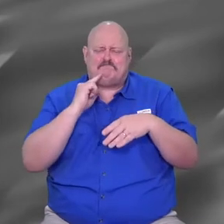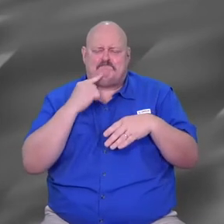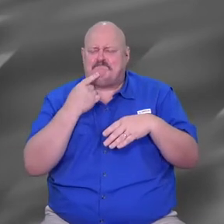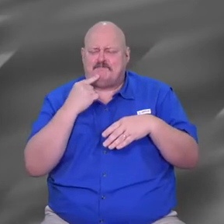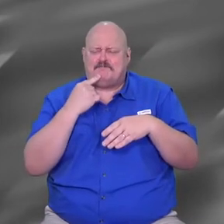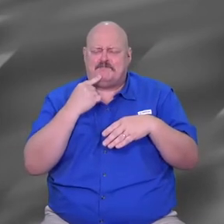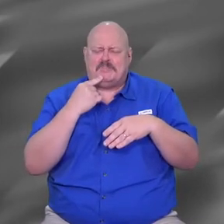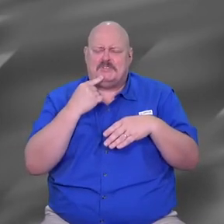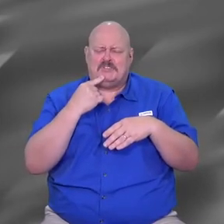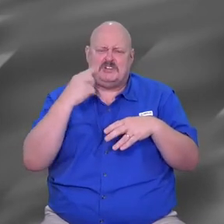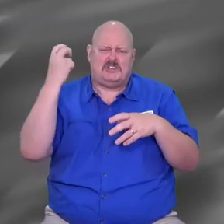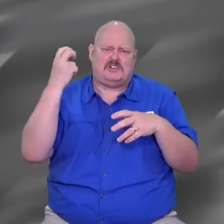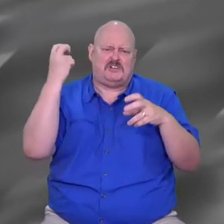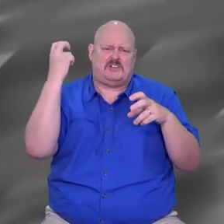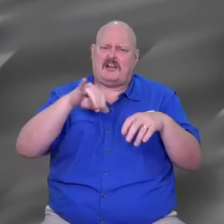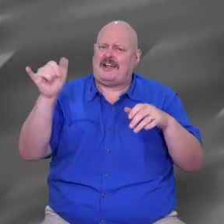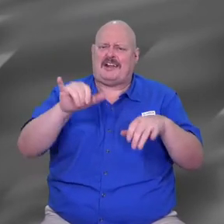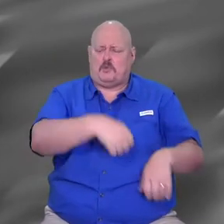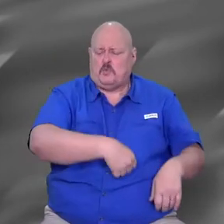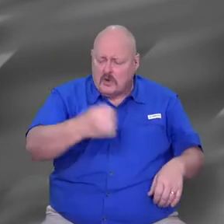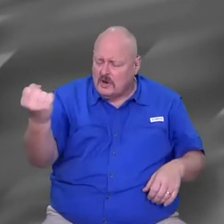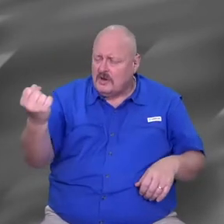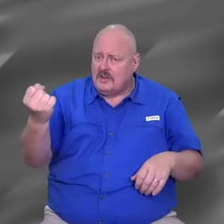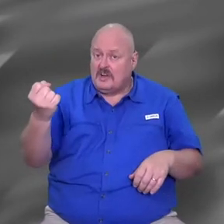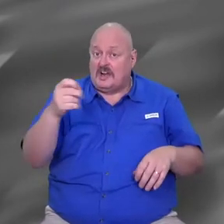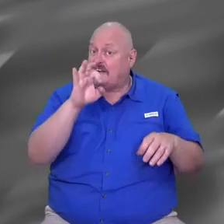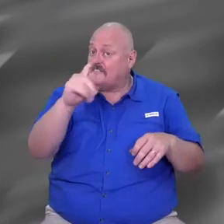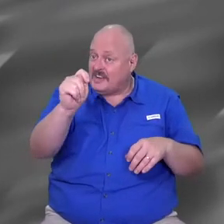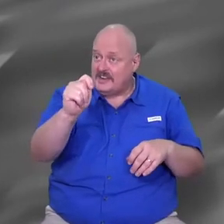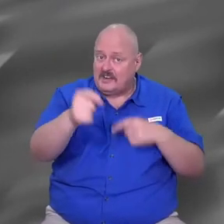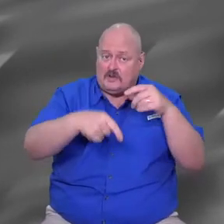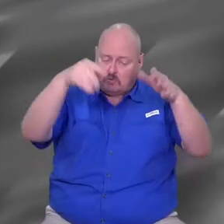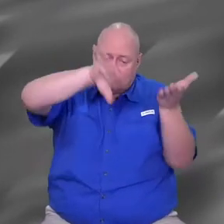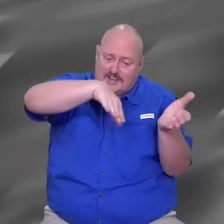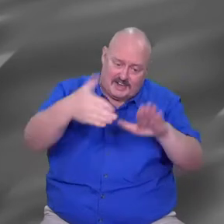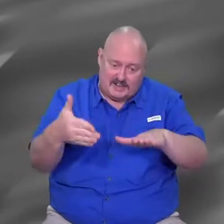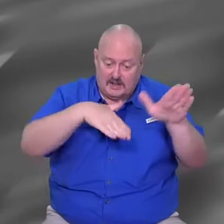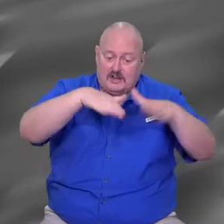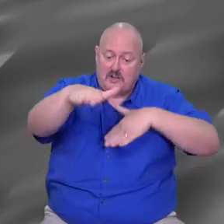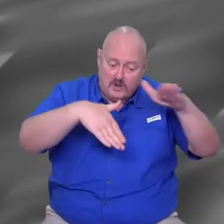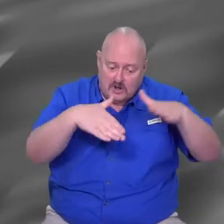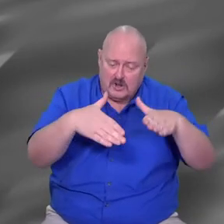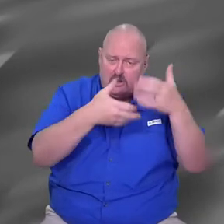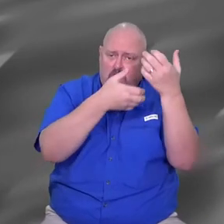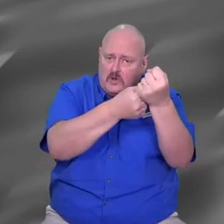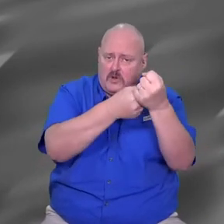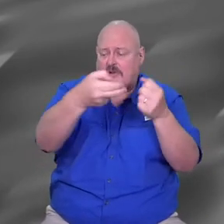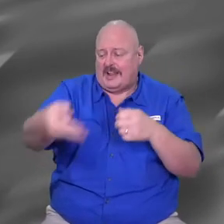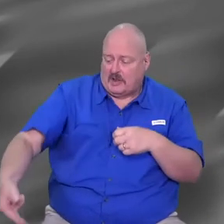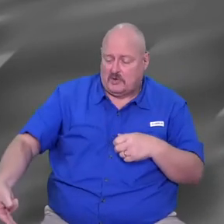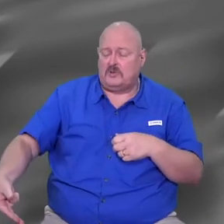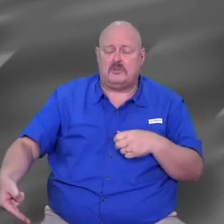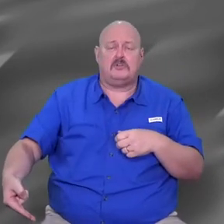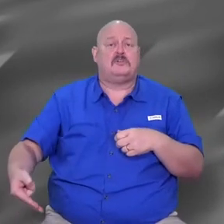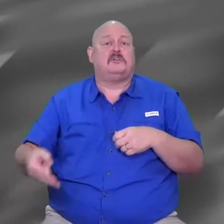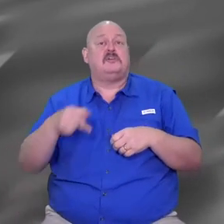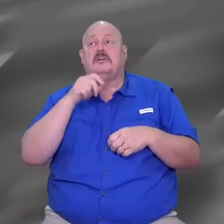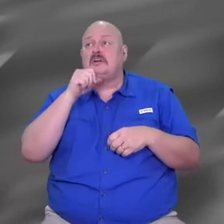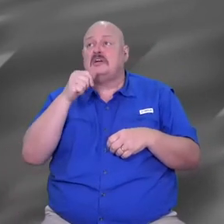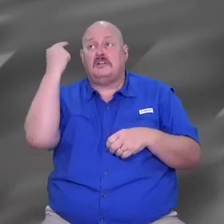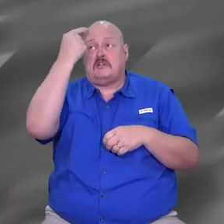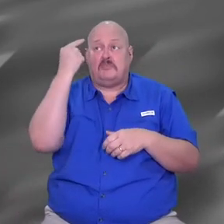wormwood, sharp as a two-edged sword. Her feet go down to death. Her steps take hold on hell. Lest thou should ponder